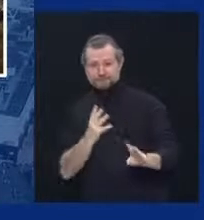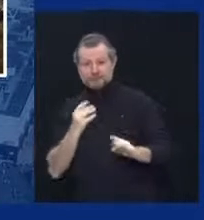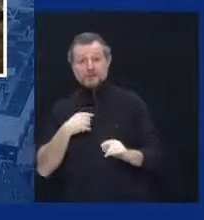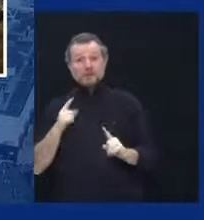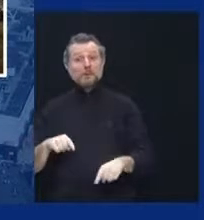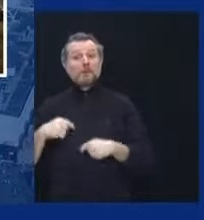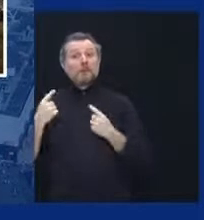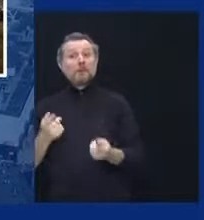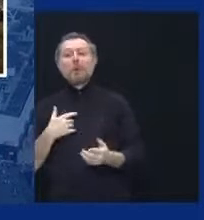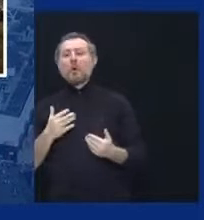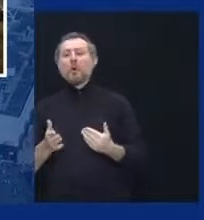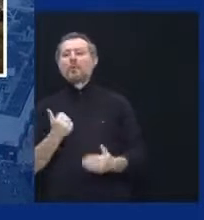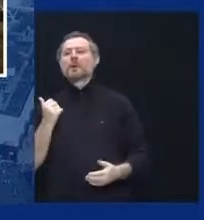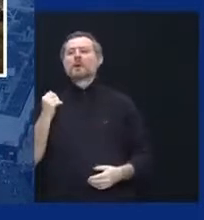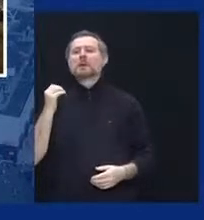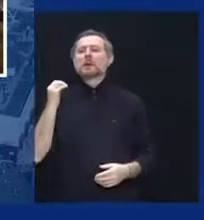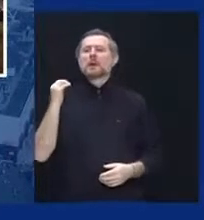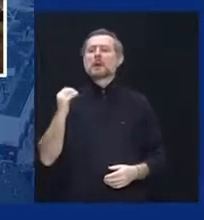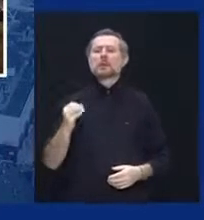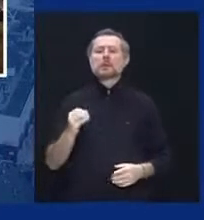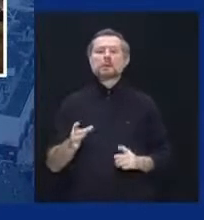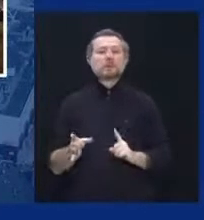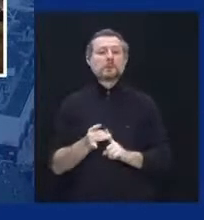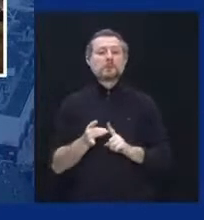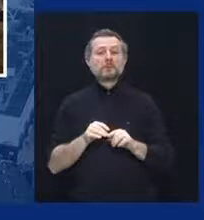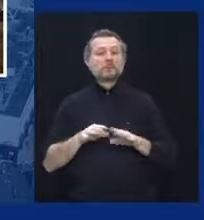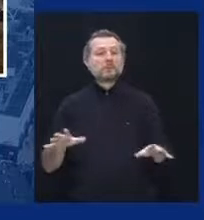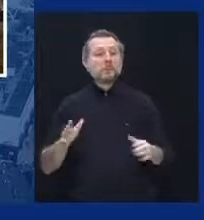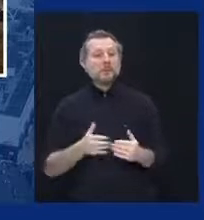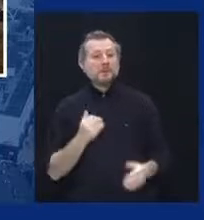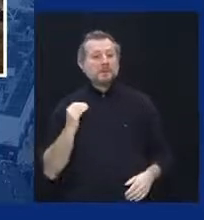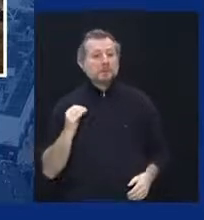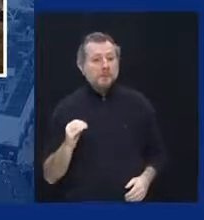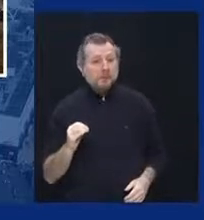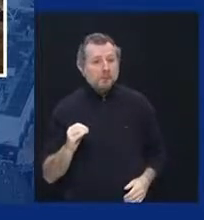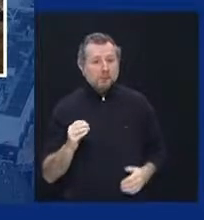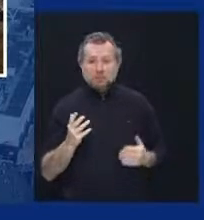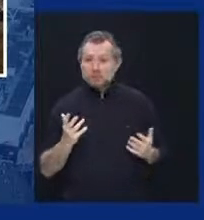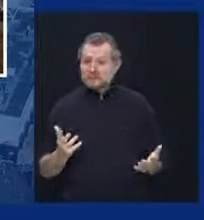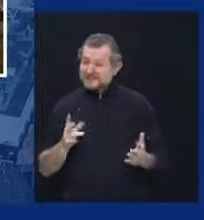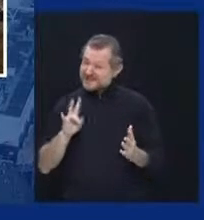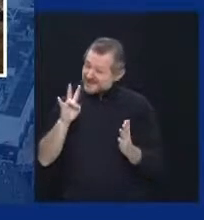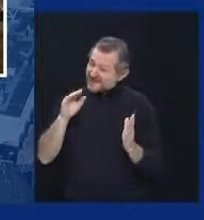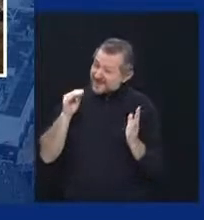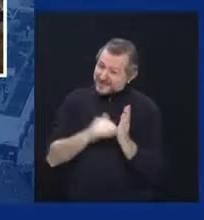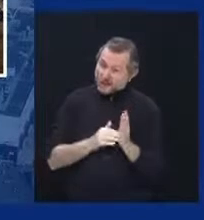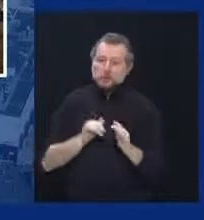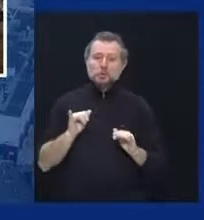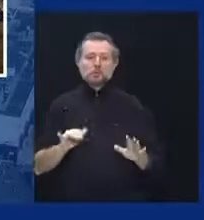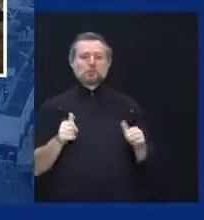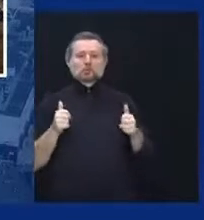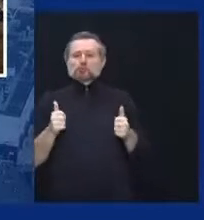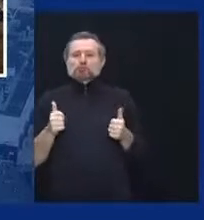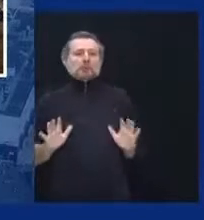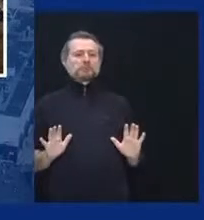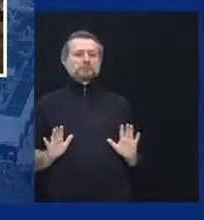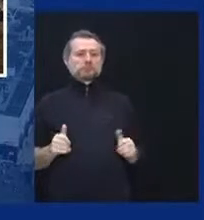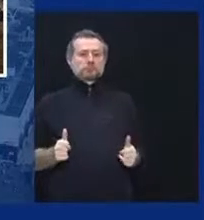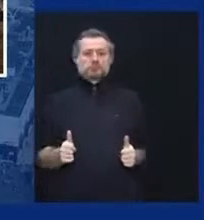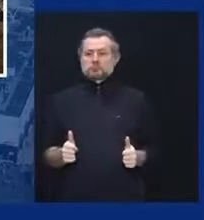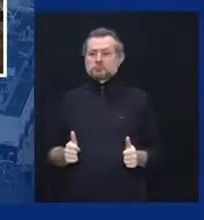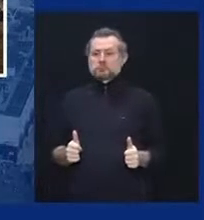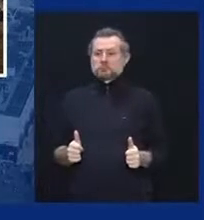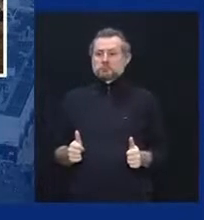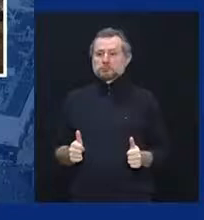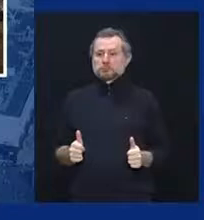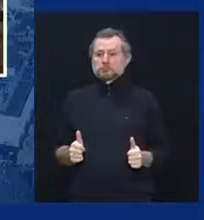no cases of spread from that game, 7,000 people. We're not going to have the full vaccine